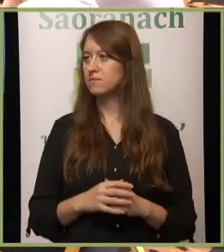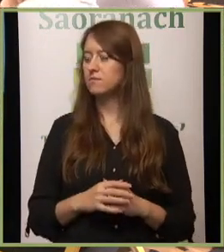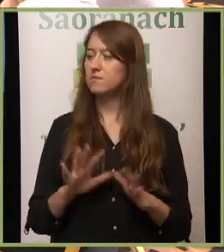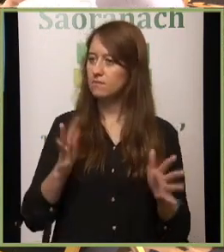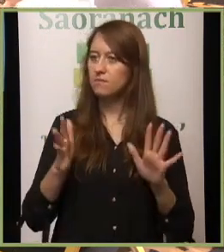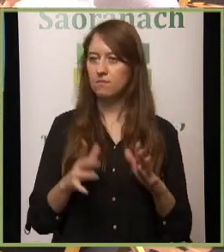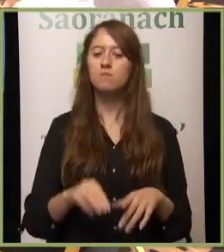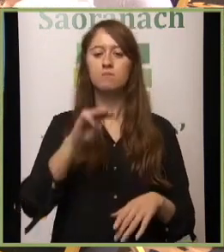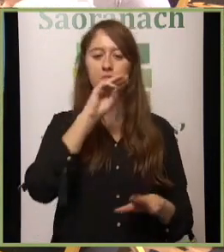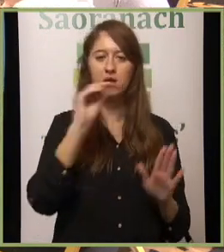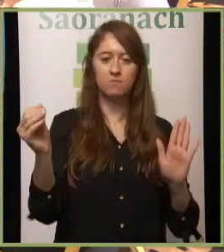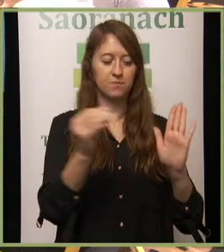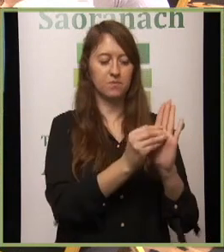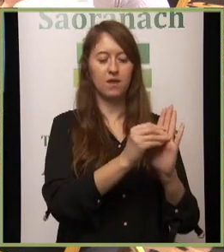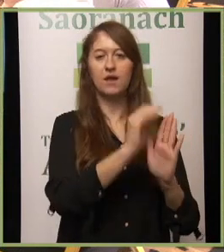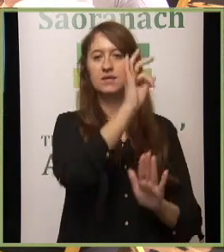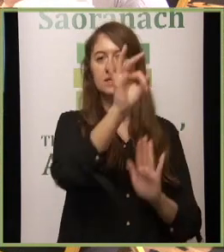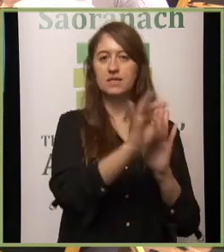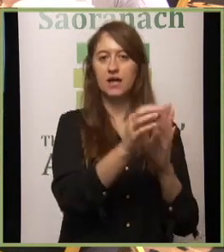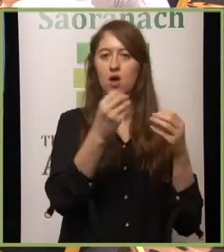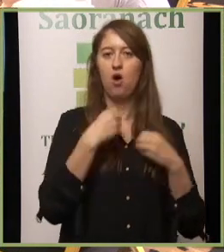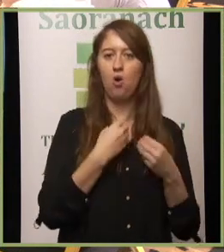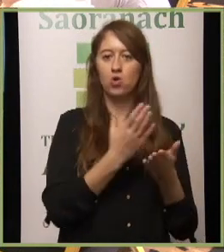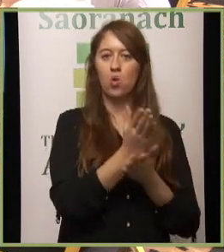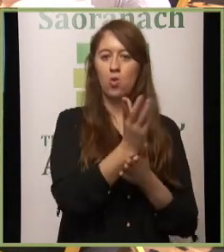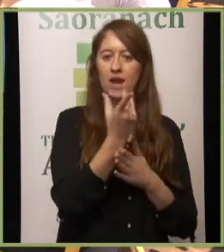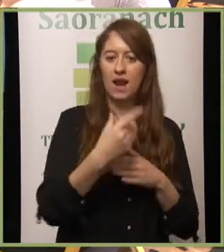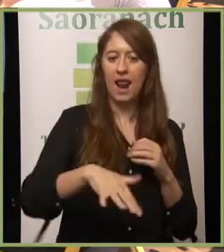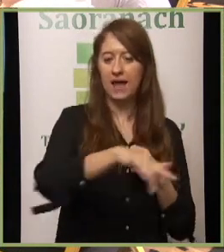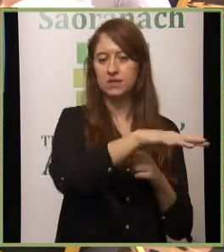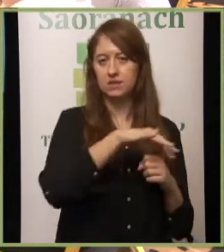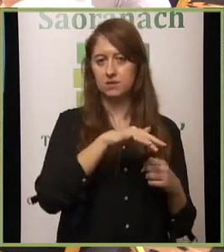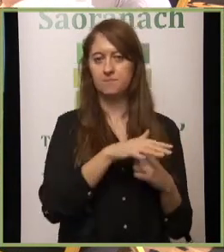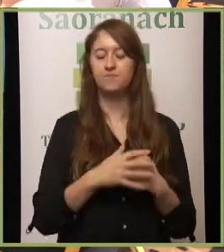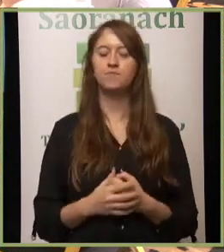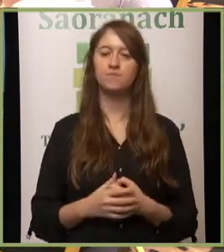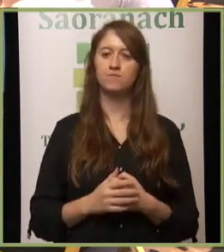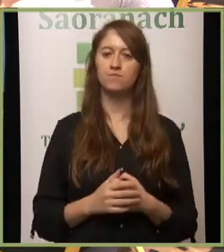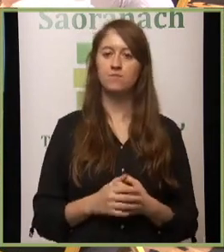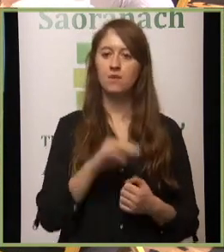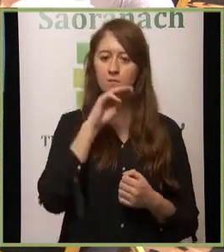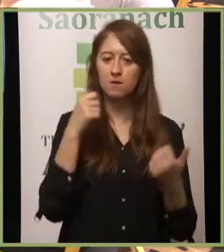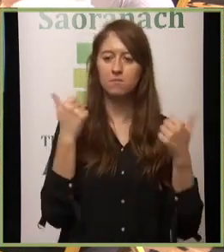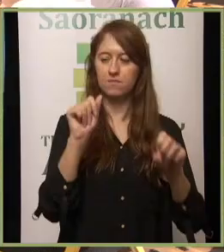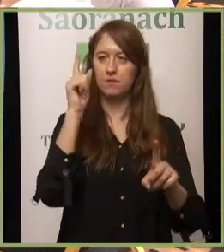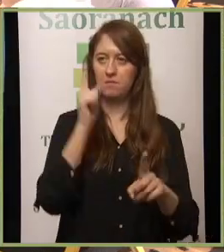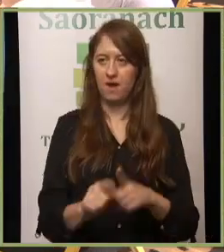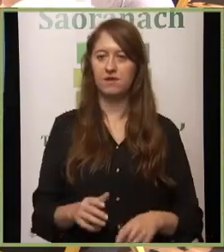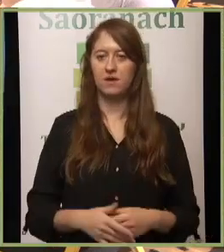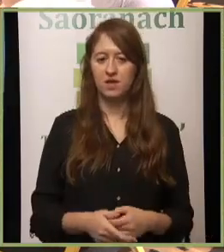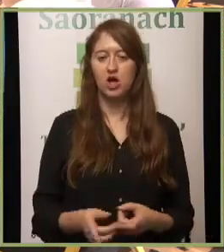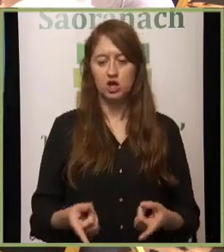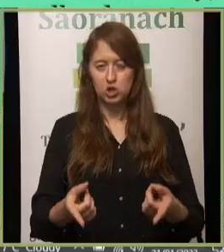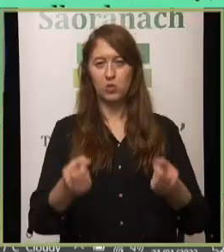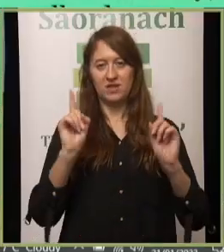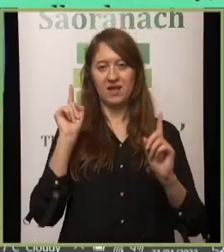Okay, so it's state-owned woodlands, and that's what's going to be in. And we did the thing that we said we